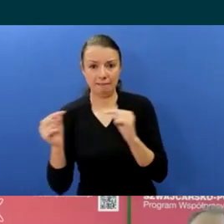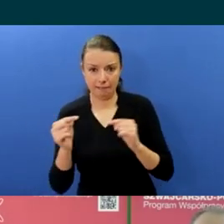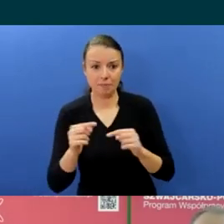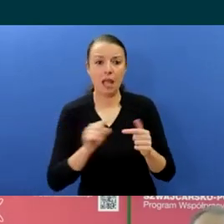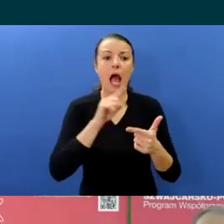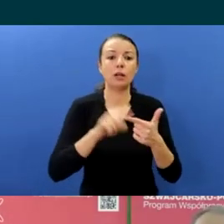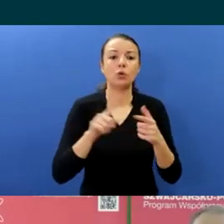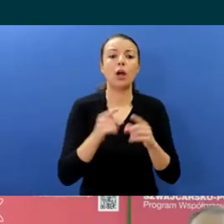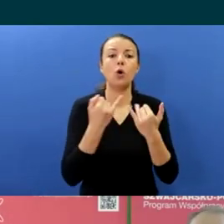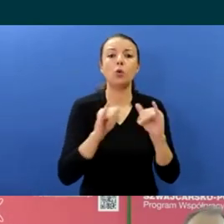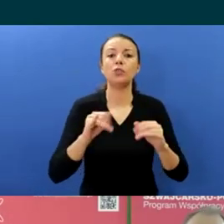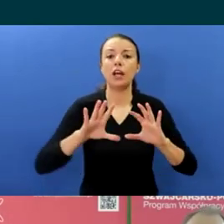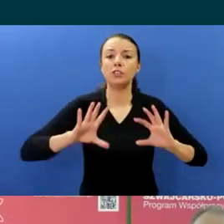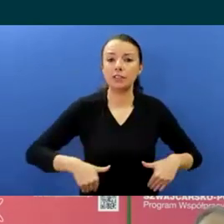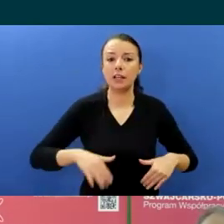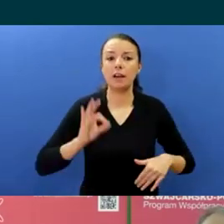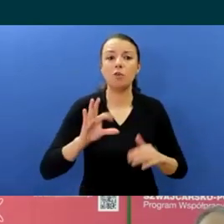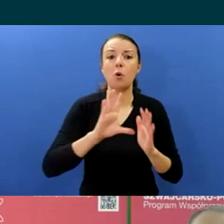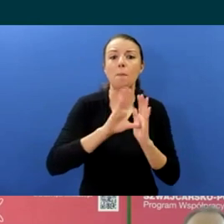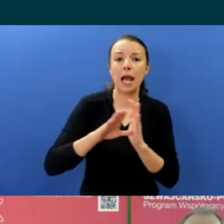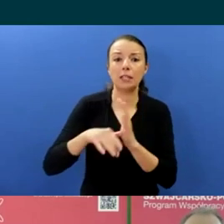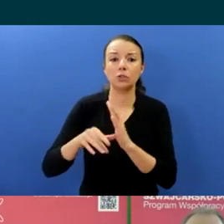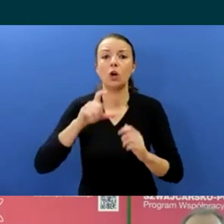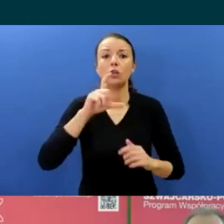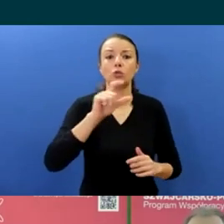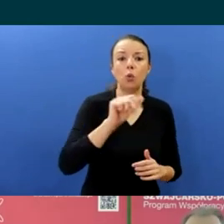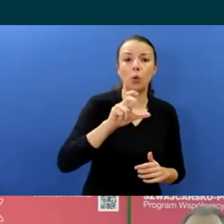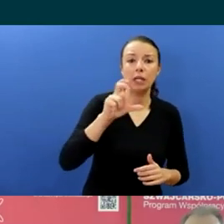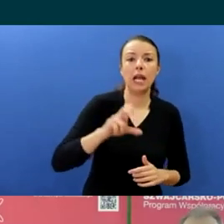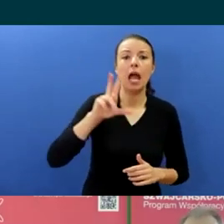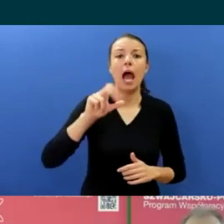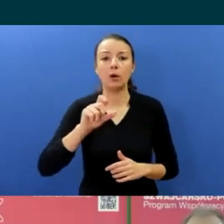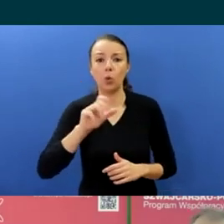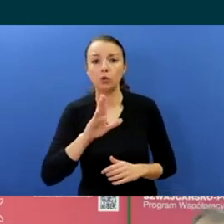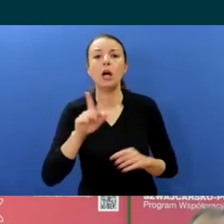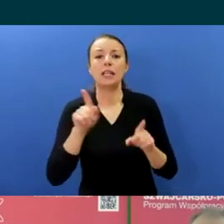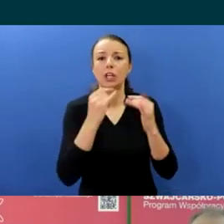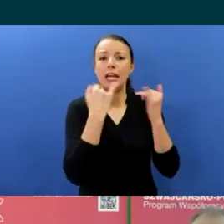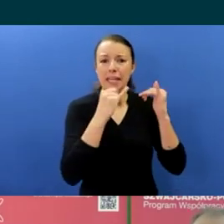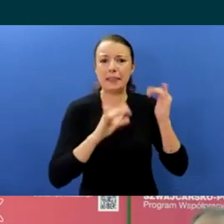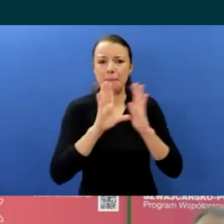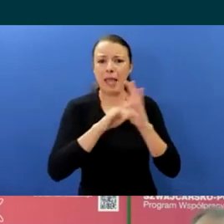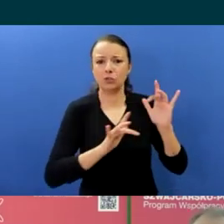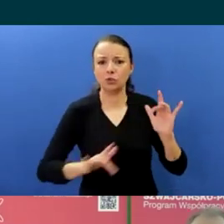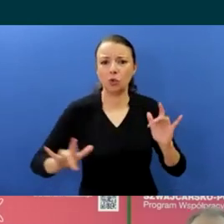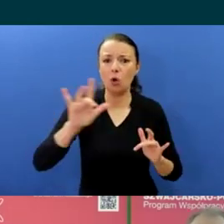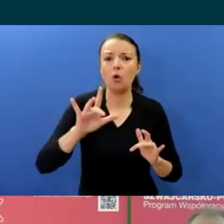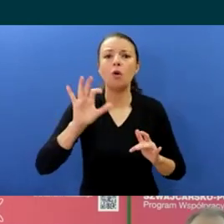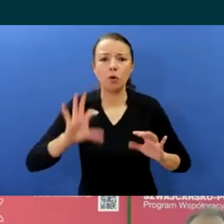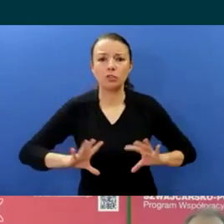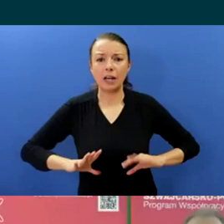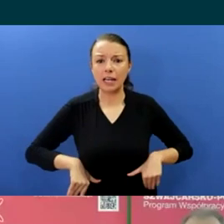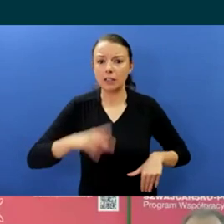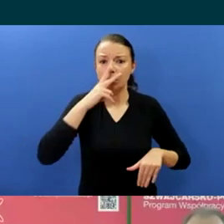second part, we're going to proceed with discussing different Swiss cities, Zurich, Carouge, Thun, and from